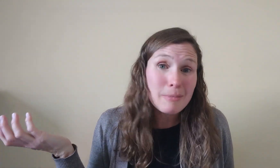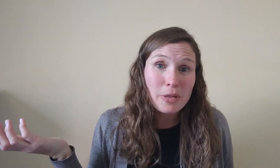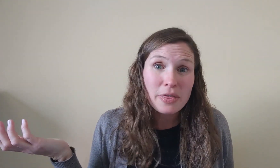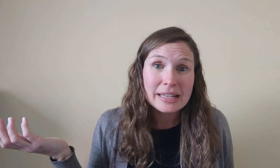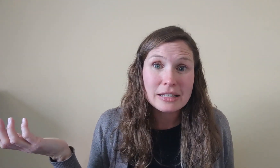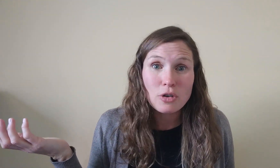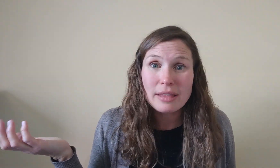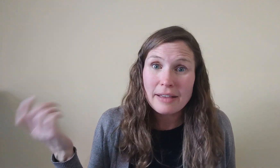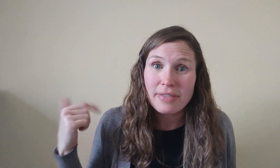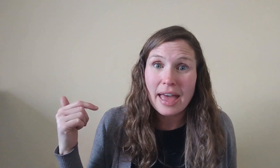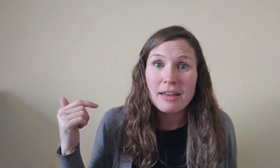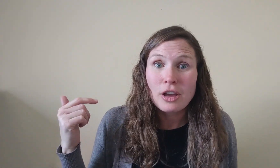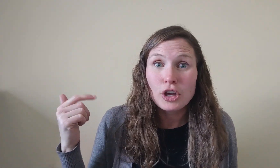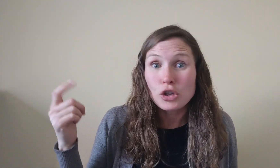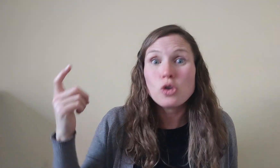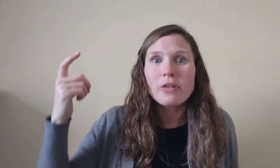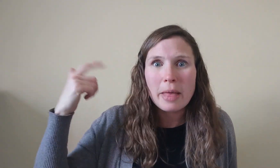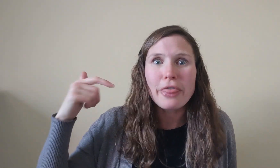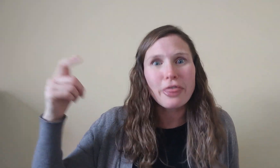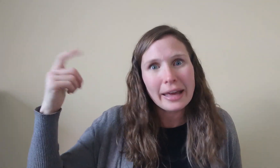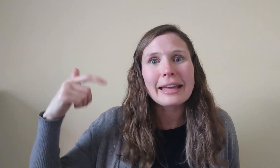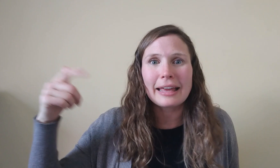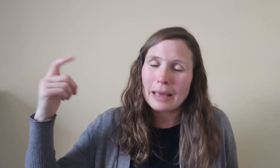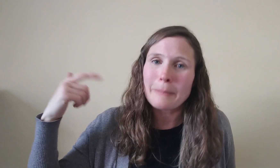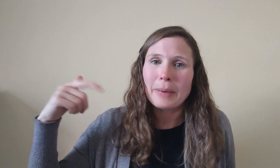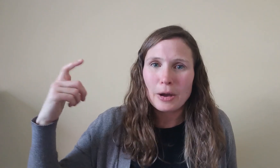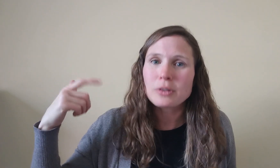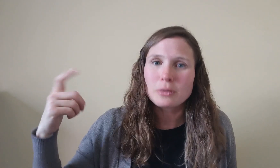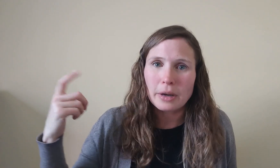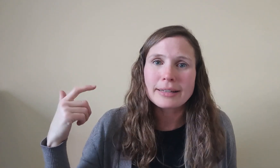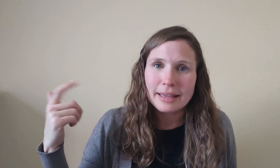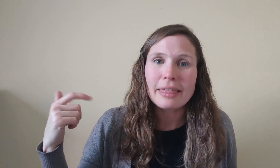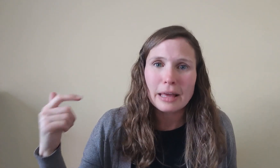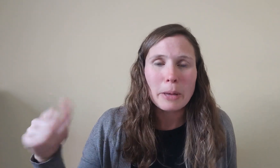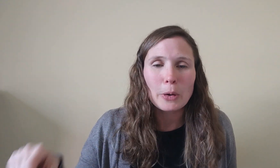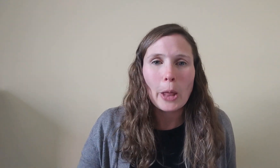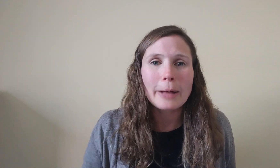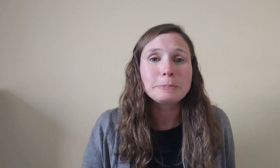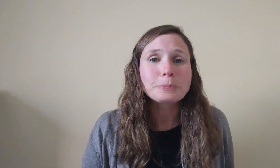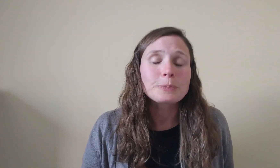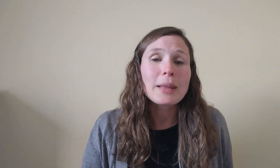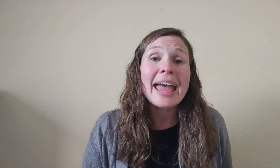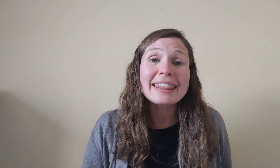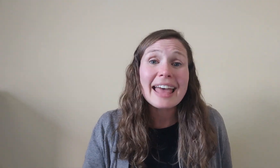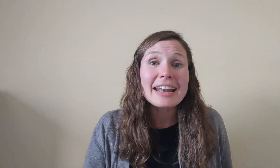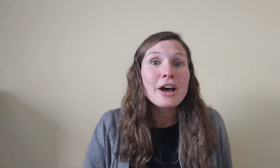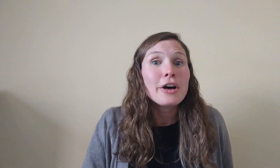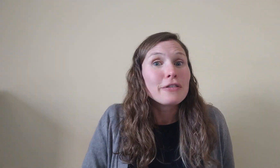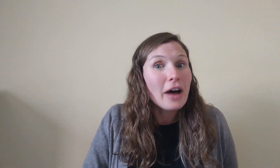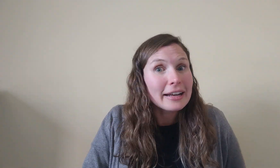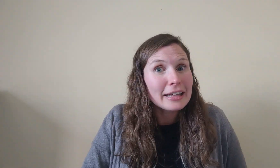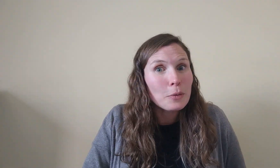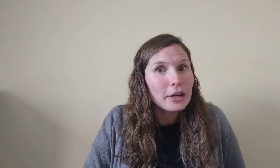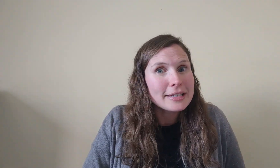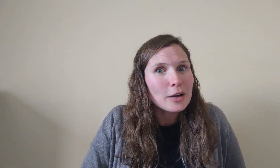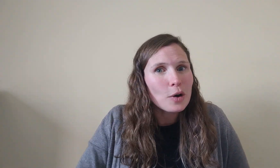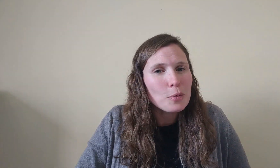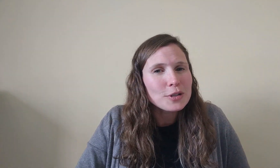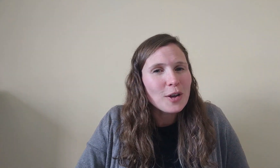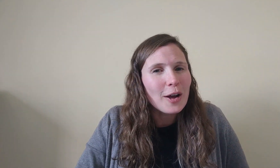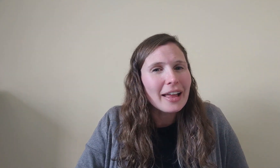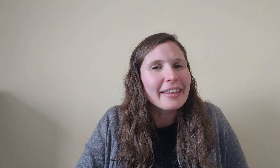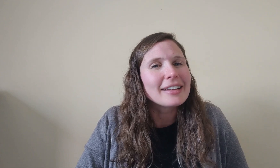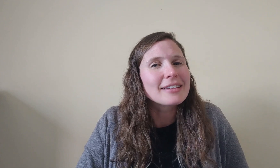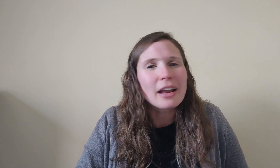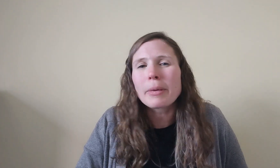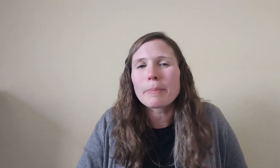you can think about the things in your life that you have been thinking about. We're going to say think about a lot. And then finally, we're going to sing one